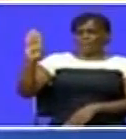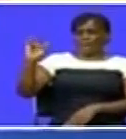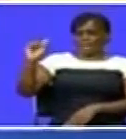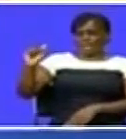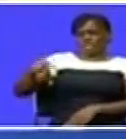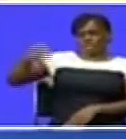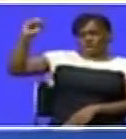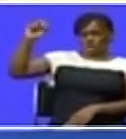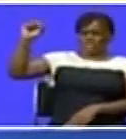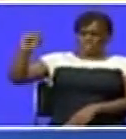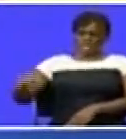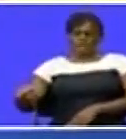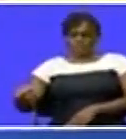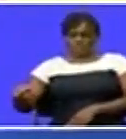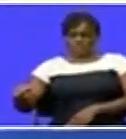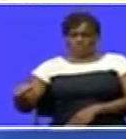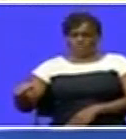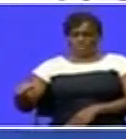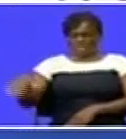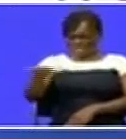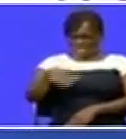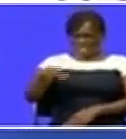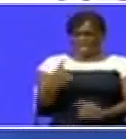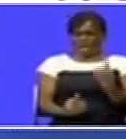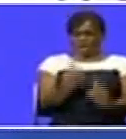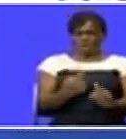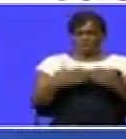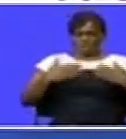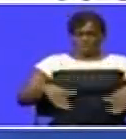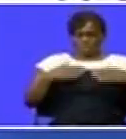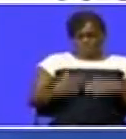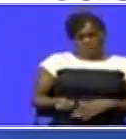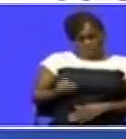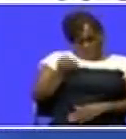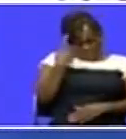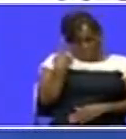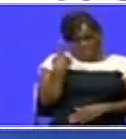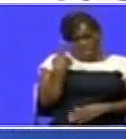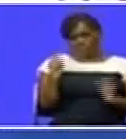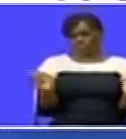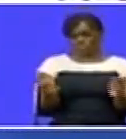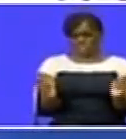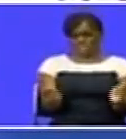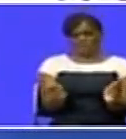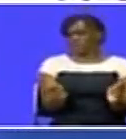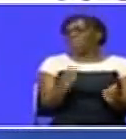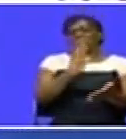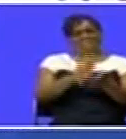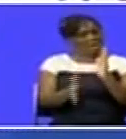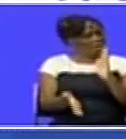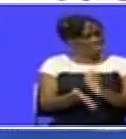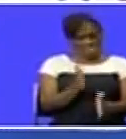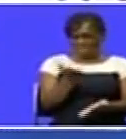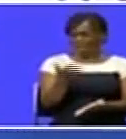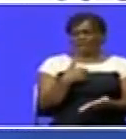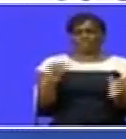South, Malindi and Magarini branded the hotspots. But people don't really understand. They're saying, oh, you know, it's witchcraft, but really there's another motivation.